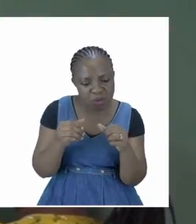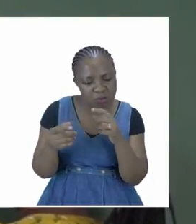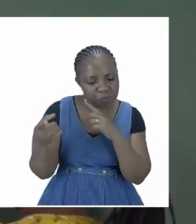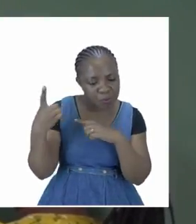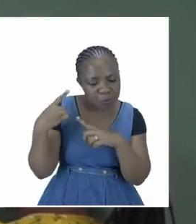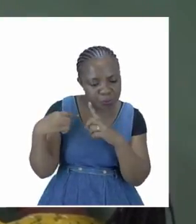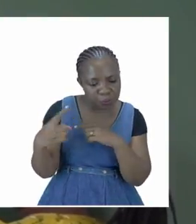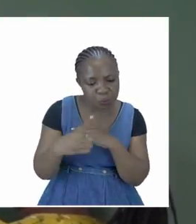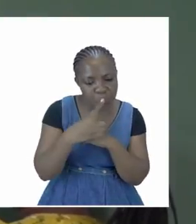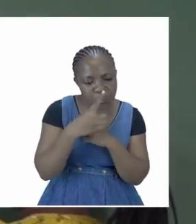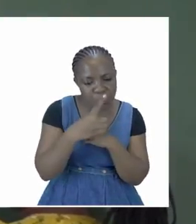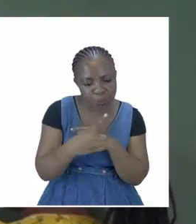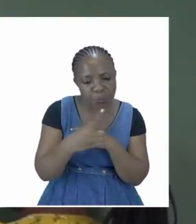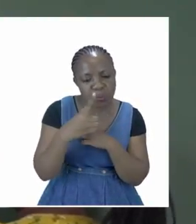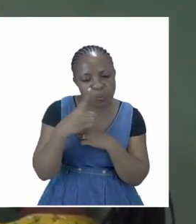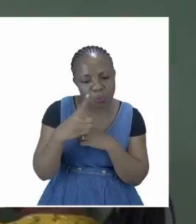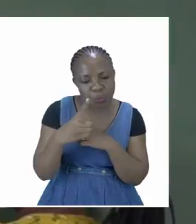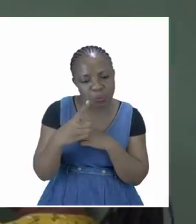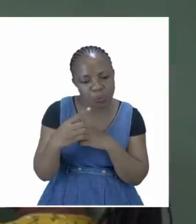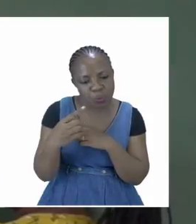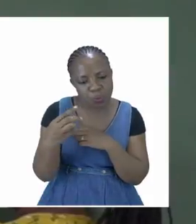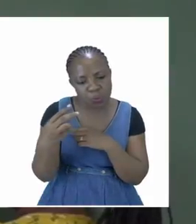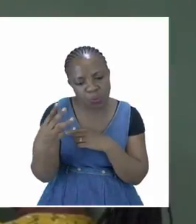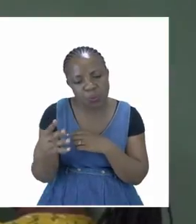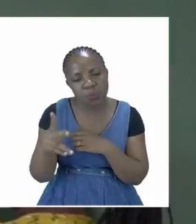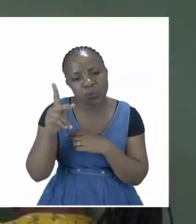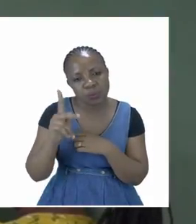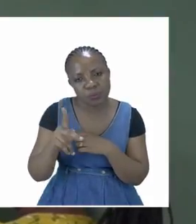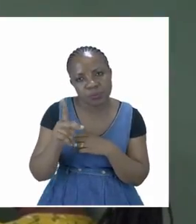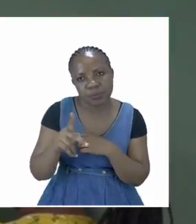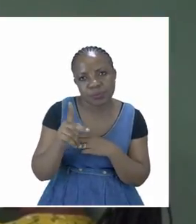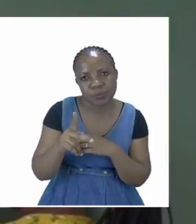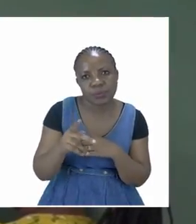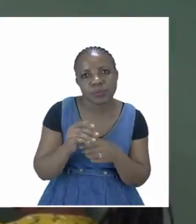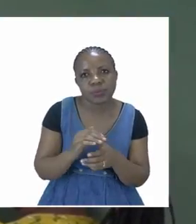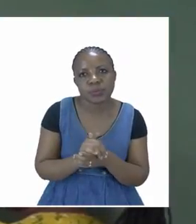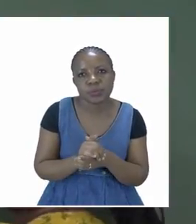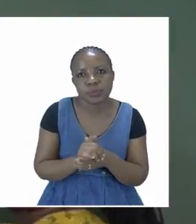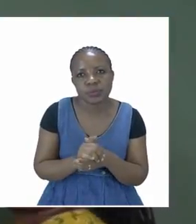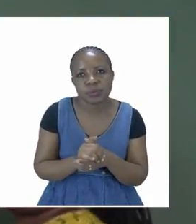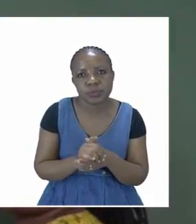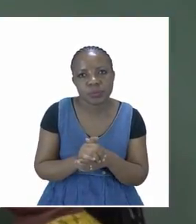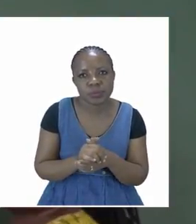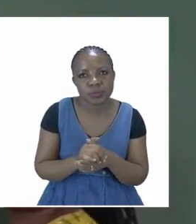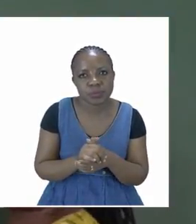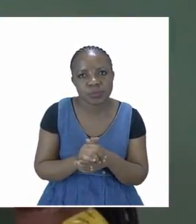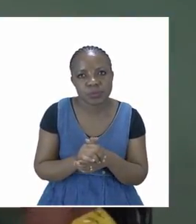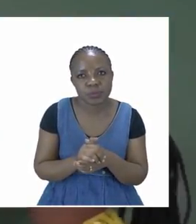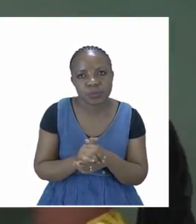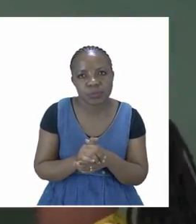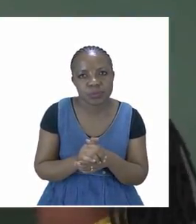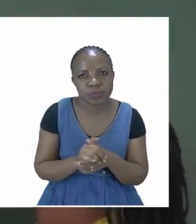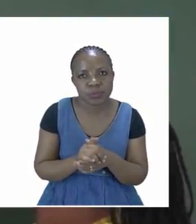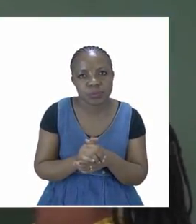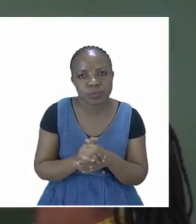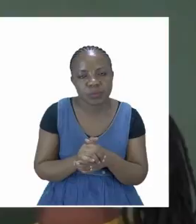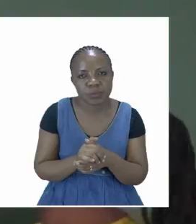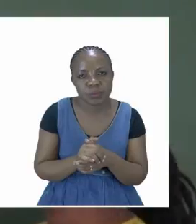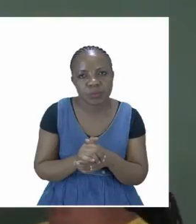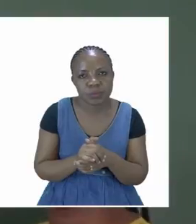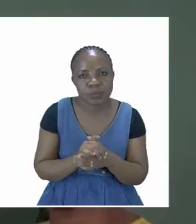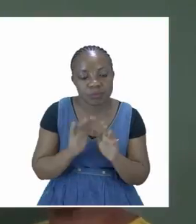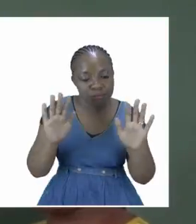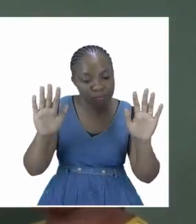example, 130. That way you'll be able to get your answers on time. So I